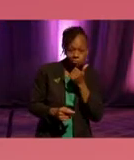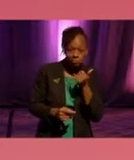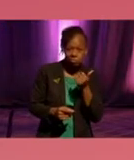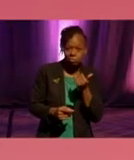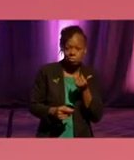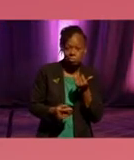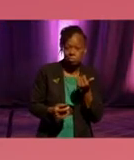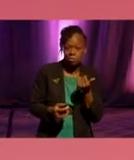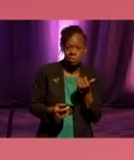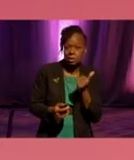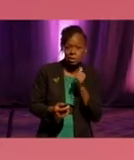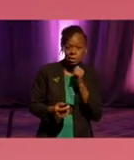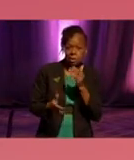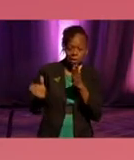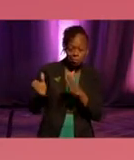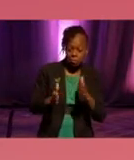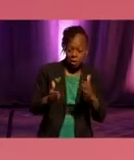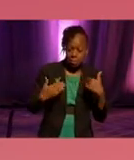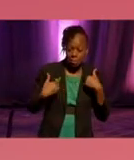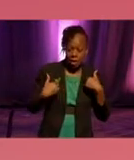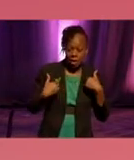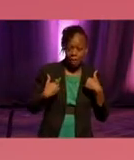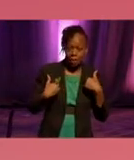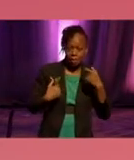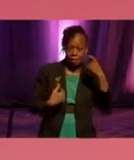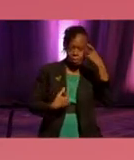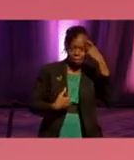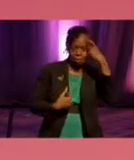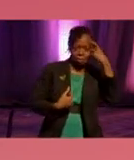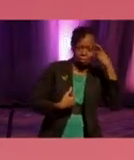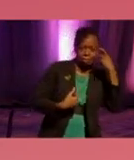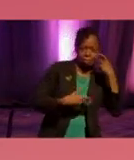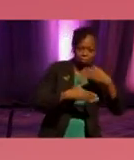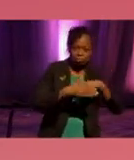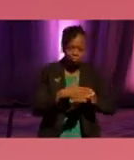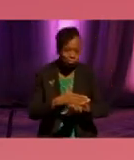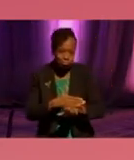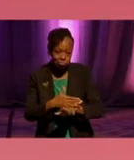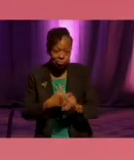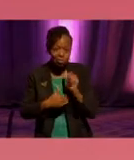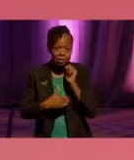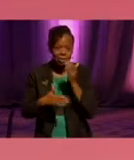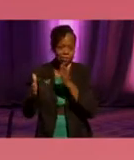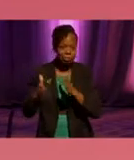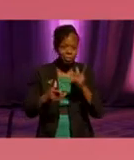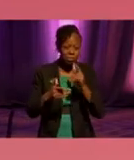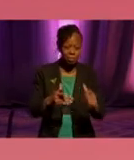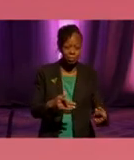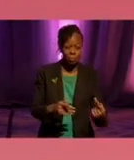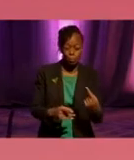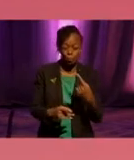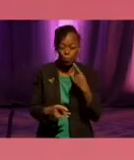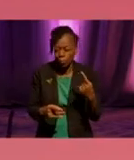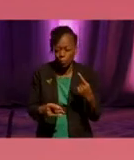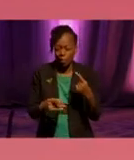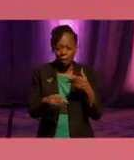perceived traumatic birth, nor did we plan for me to get severe postpartum depression.